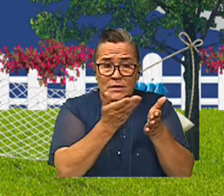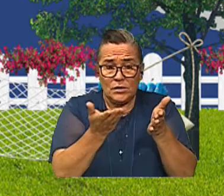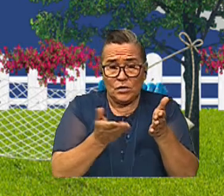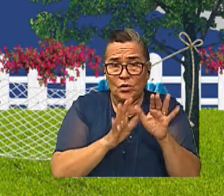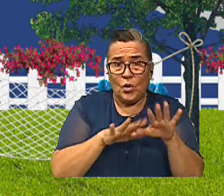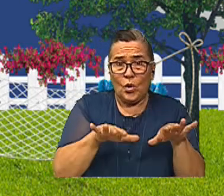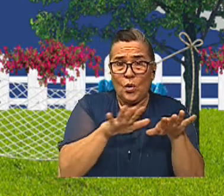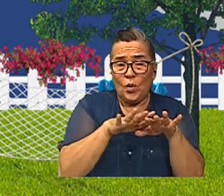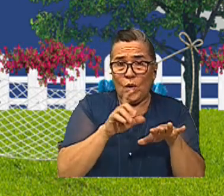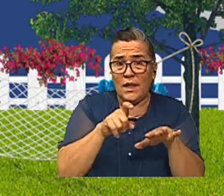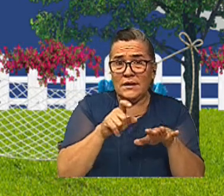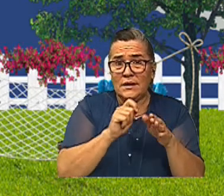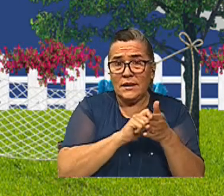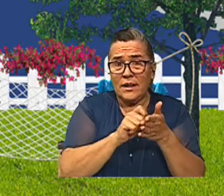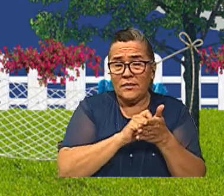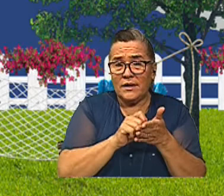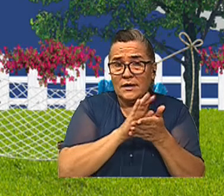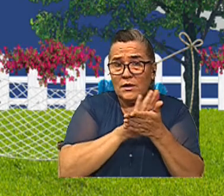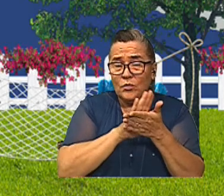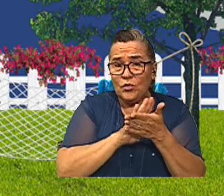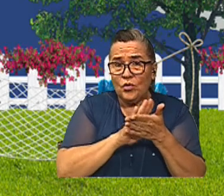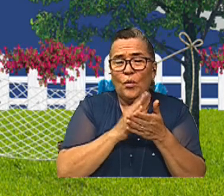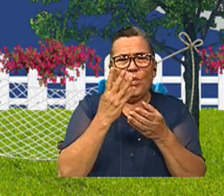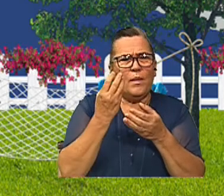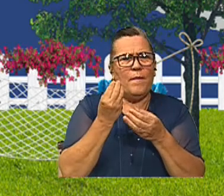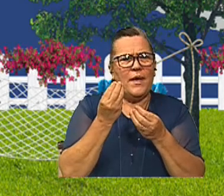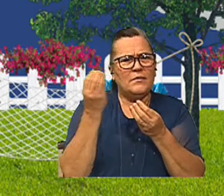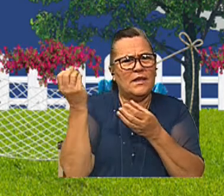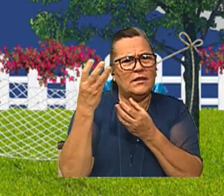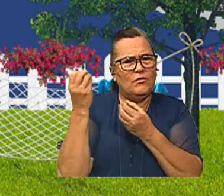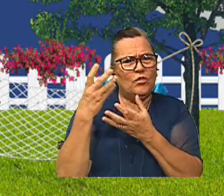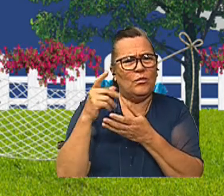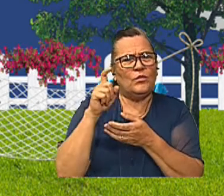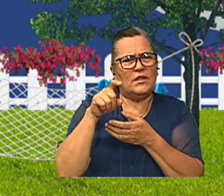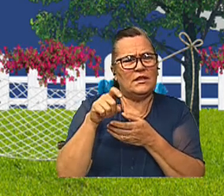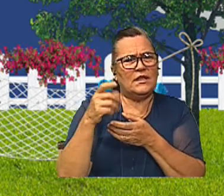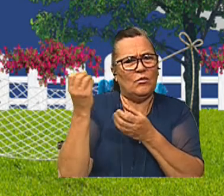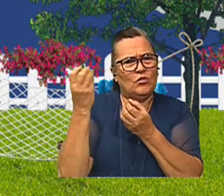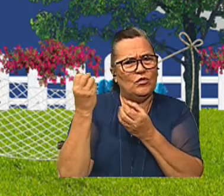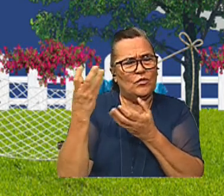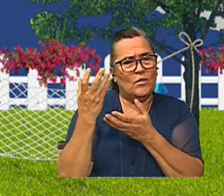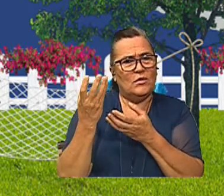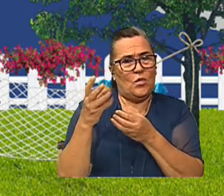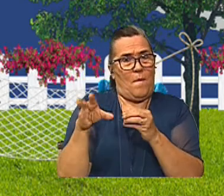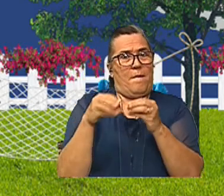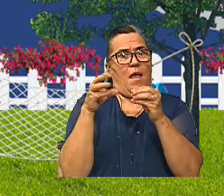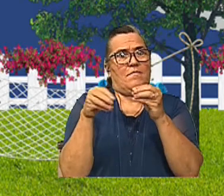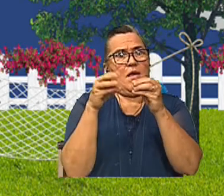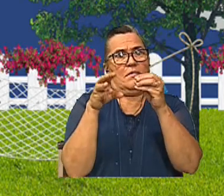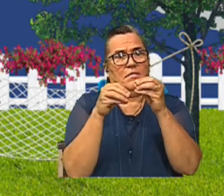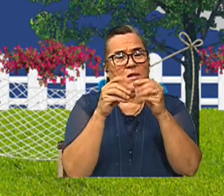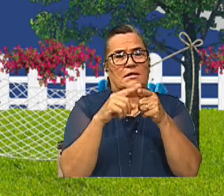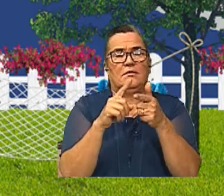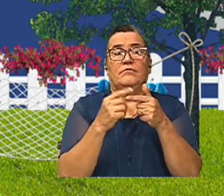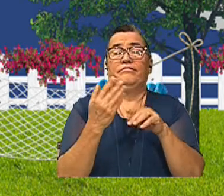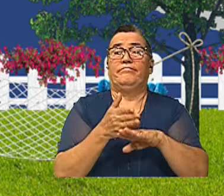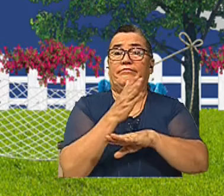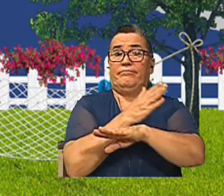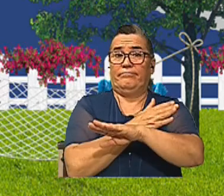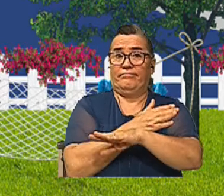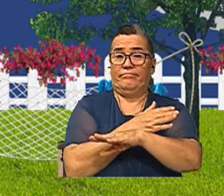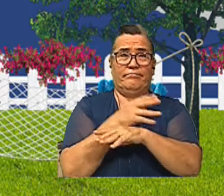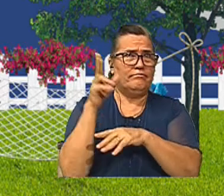eraser, because now we need much more information, right? So, before